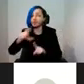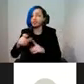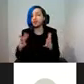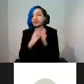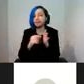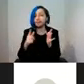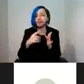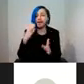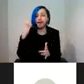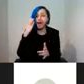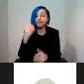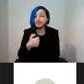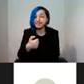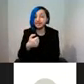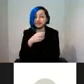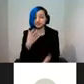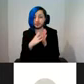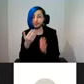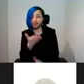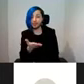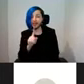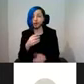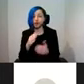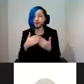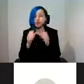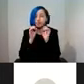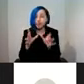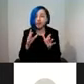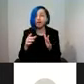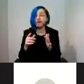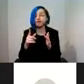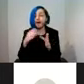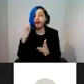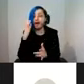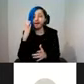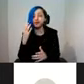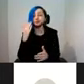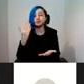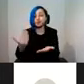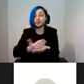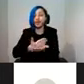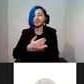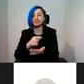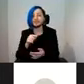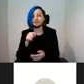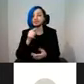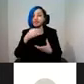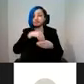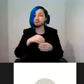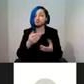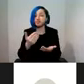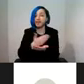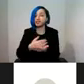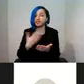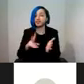the right, which is one of the most popular iPhones at the time when it was when it was collected, we have this in the collection, V&A. So when you